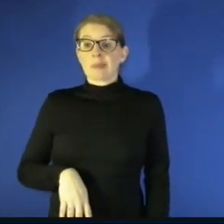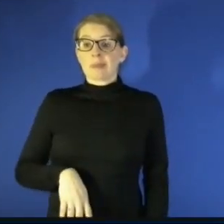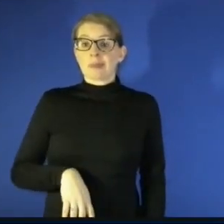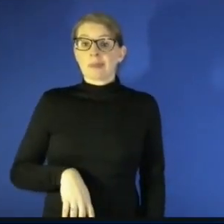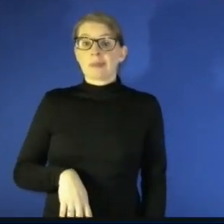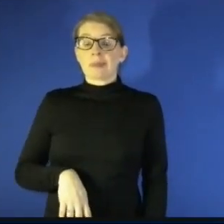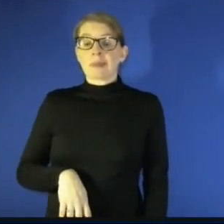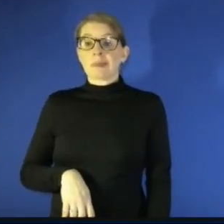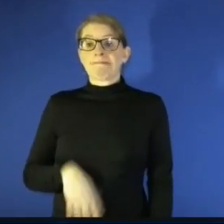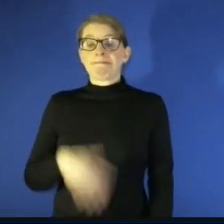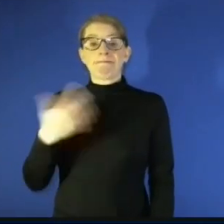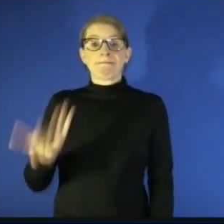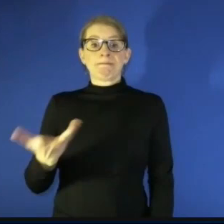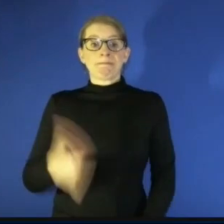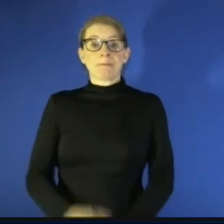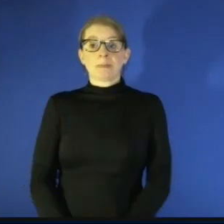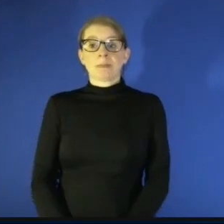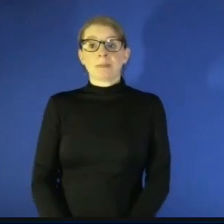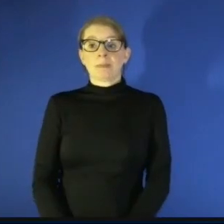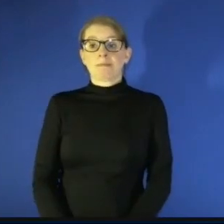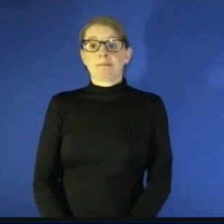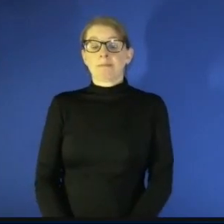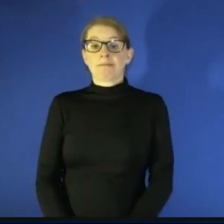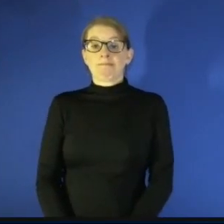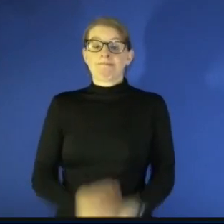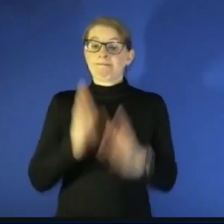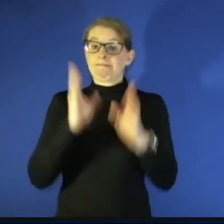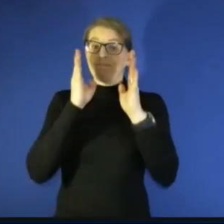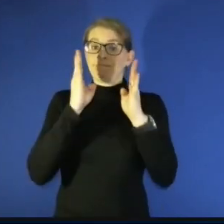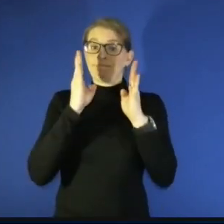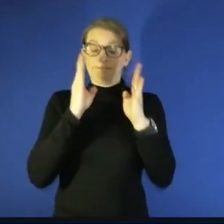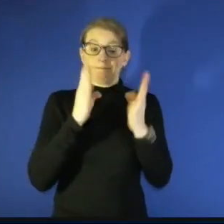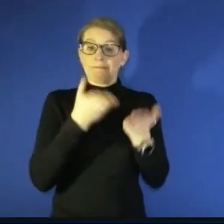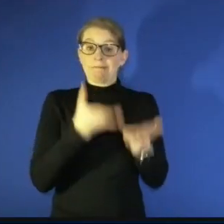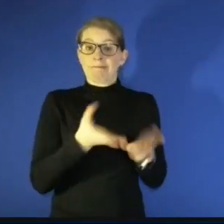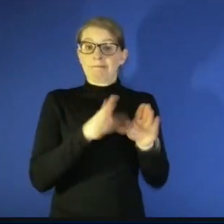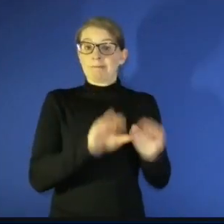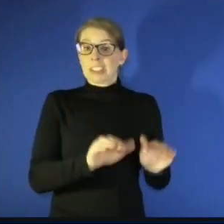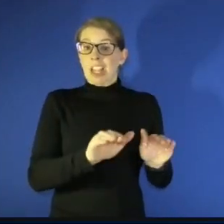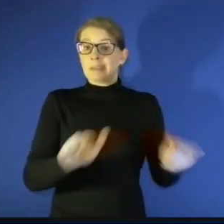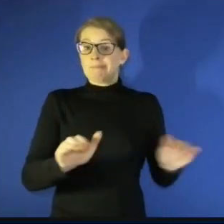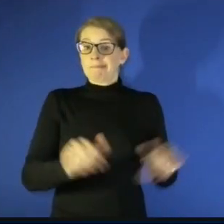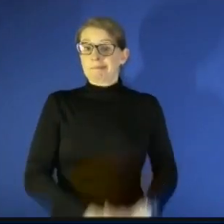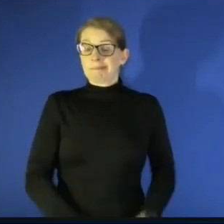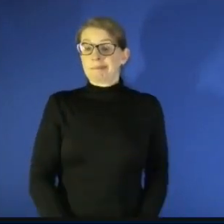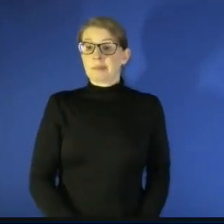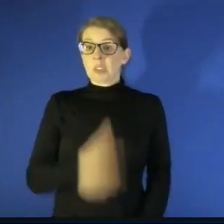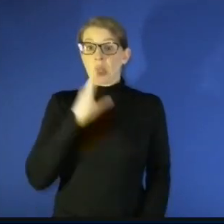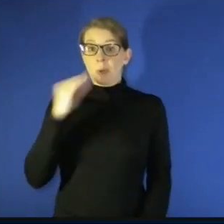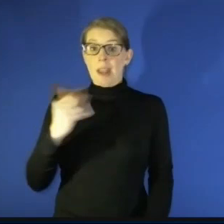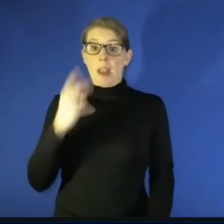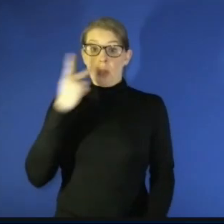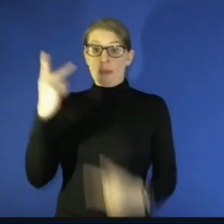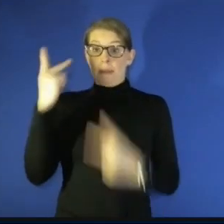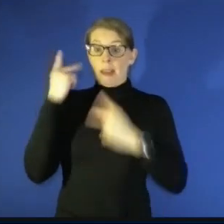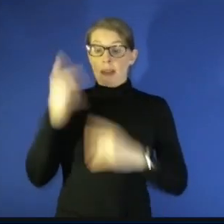Yeah, just listen to them. I mean, I think knowing now, looking back,